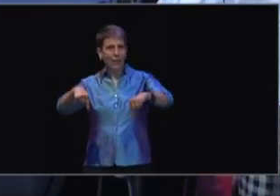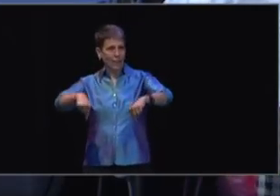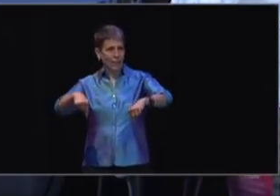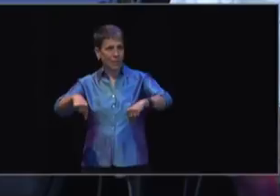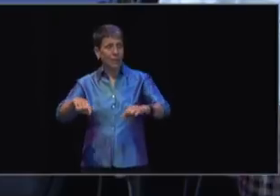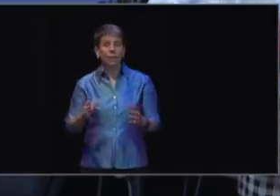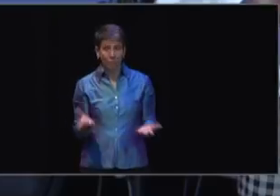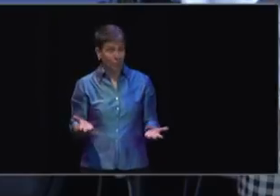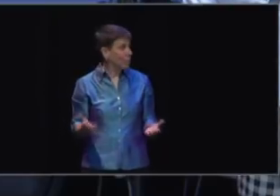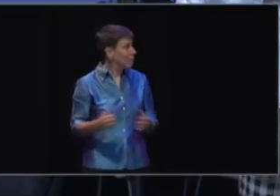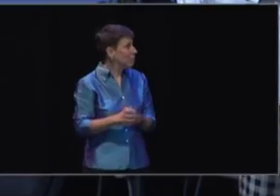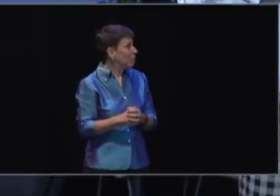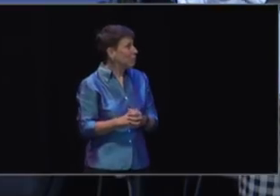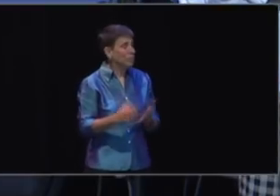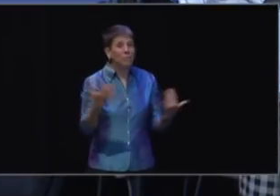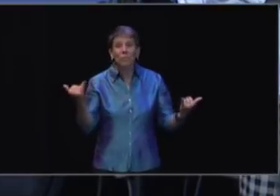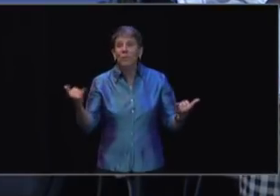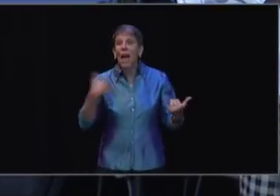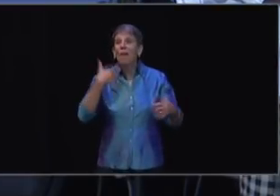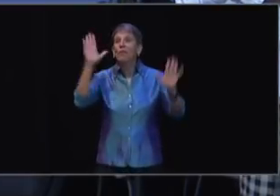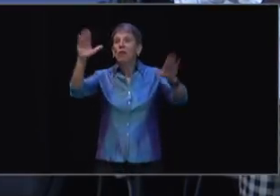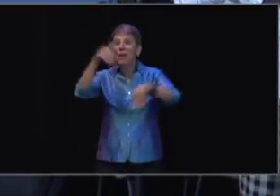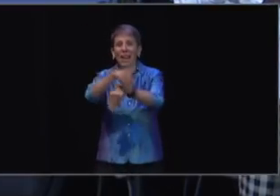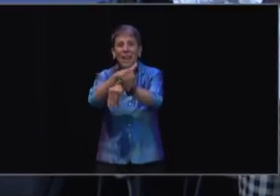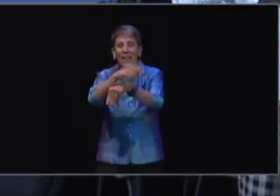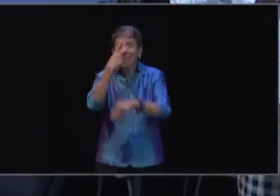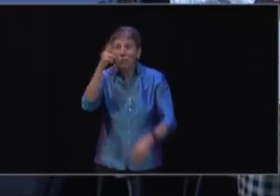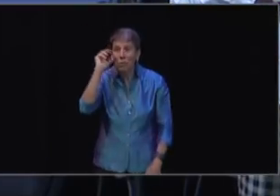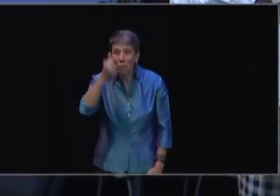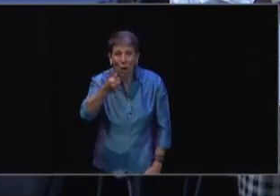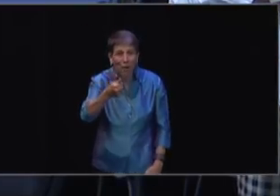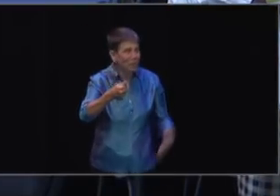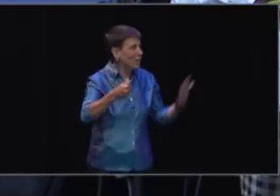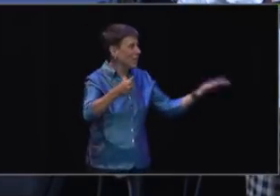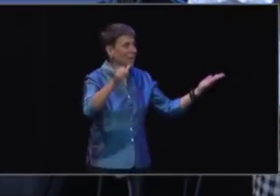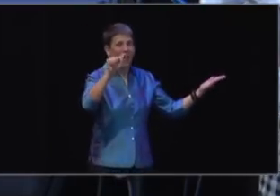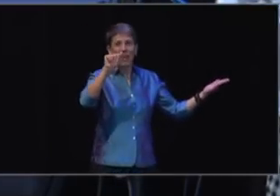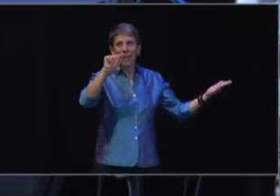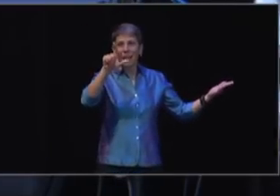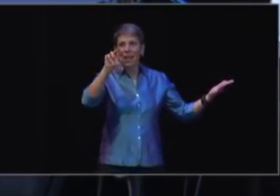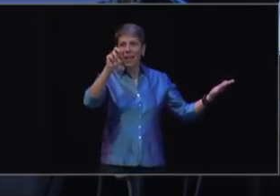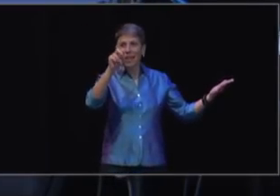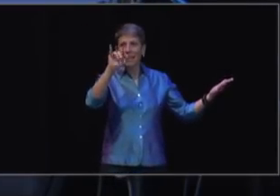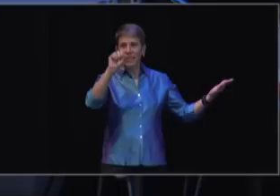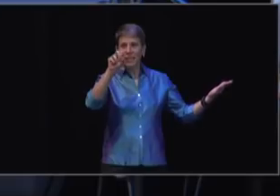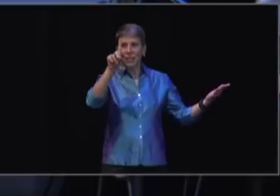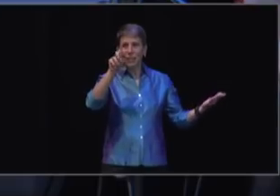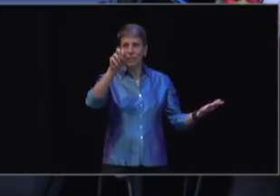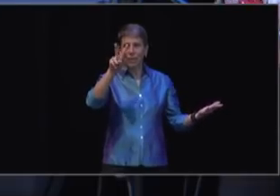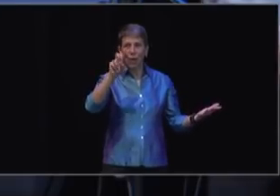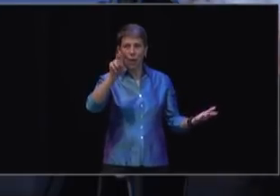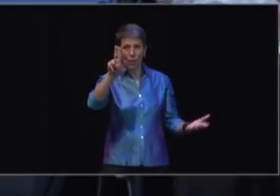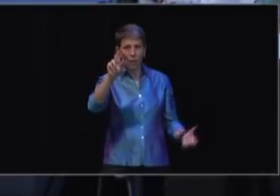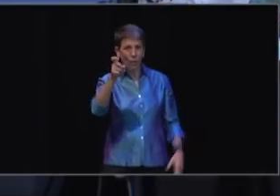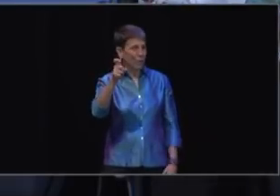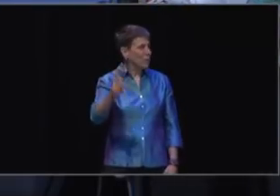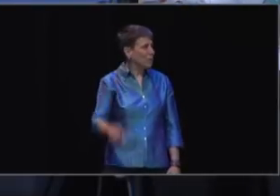that, have a great night. See you tomorrow. And here's Alexis DeVoe. Thank you, Amy.